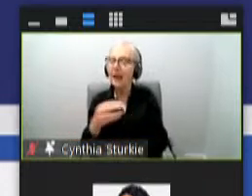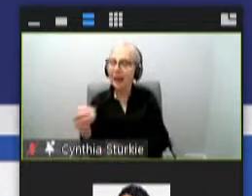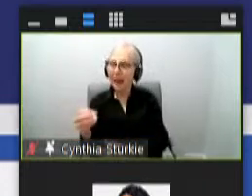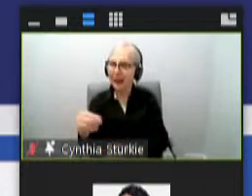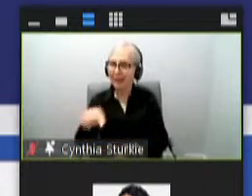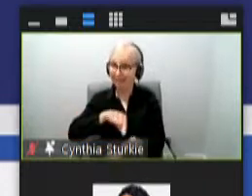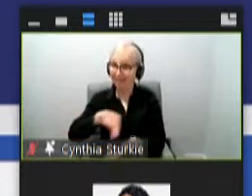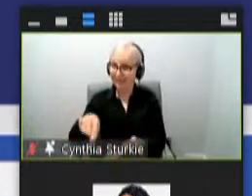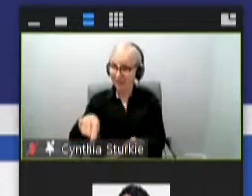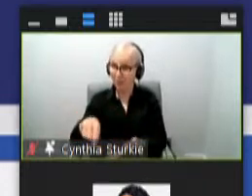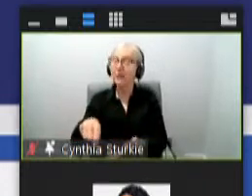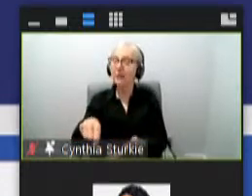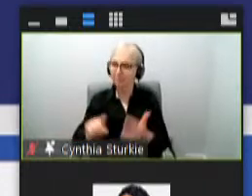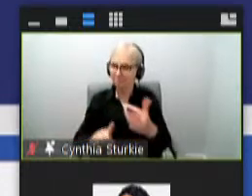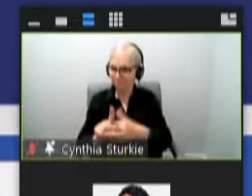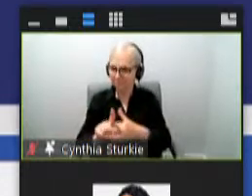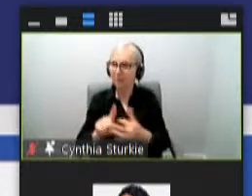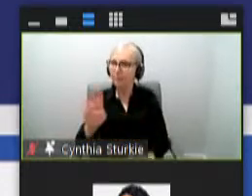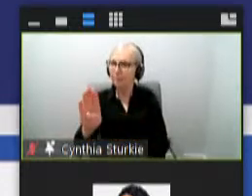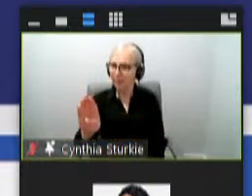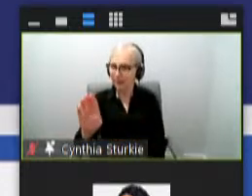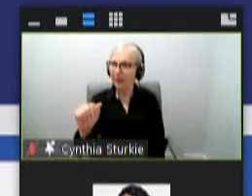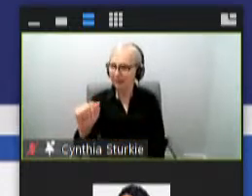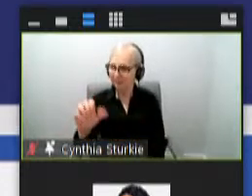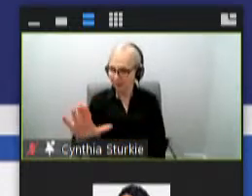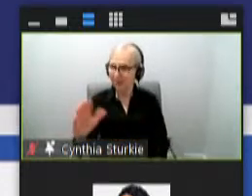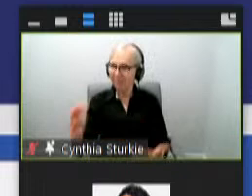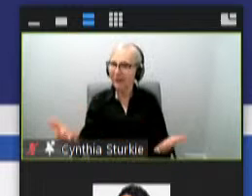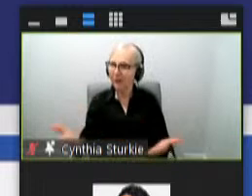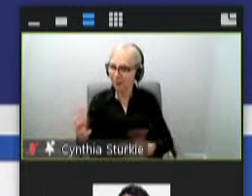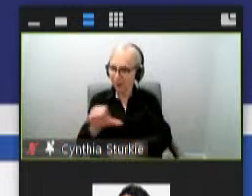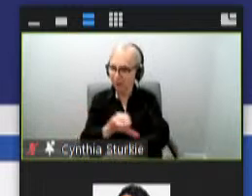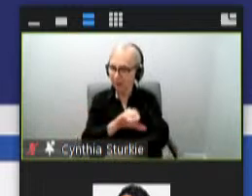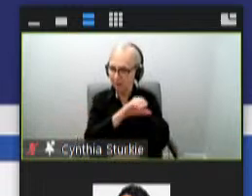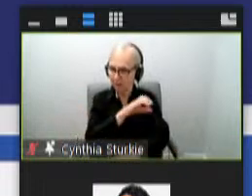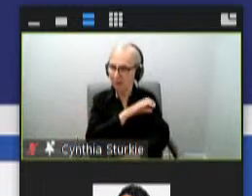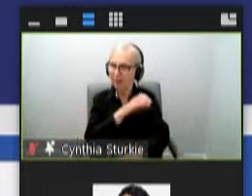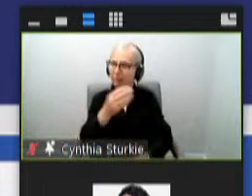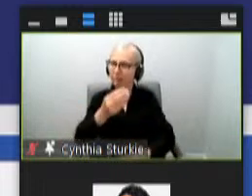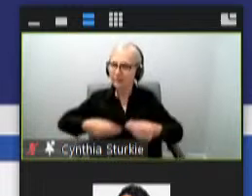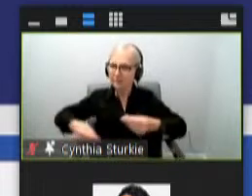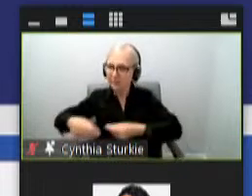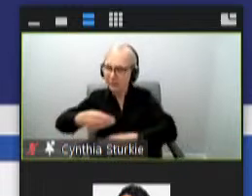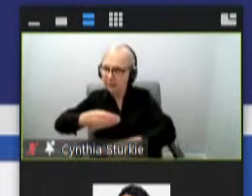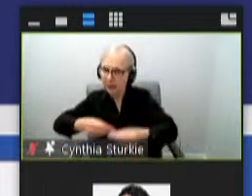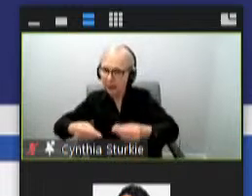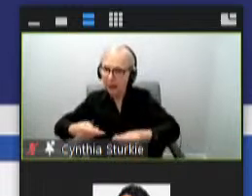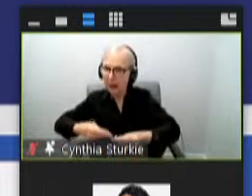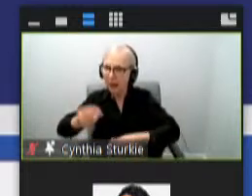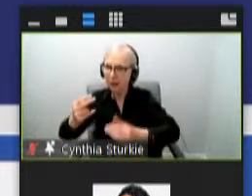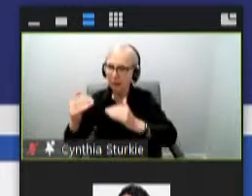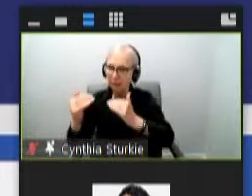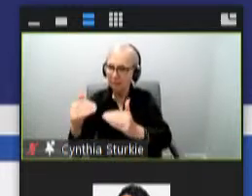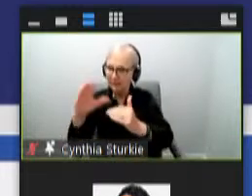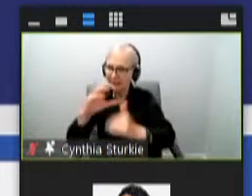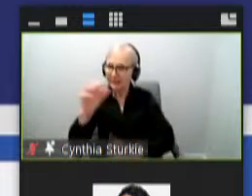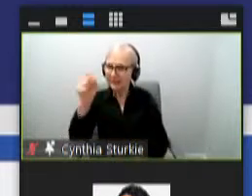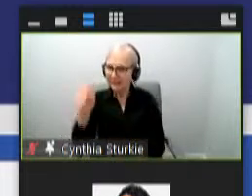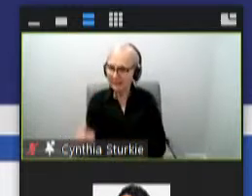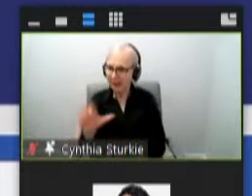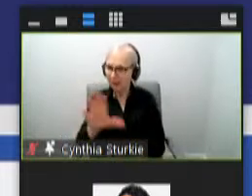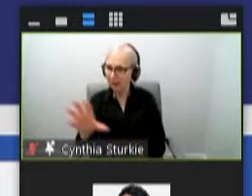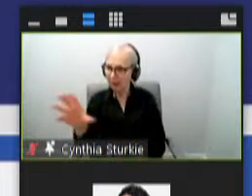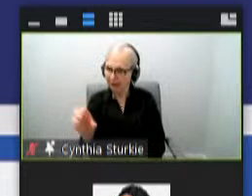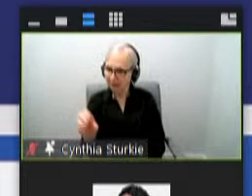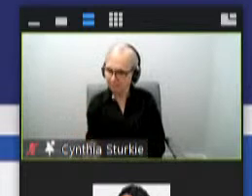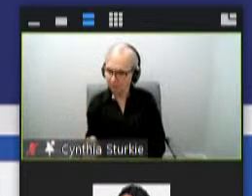week. And we believe that these variants, which are circulating mostly at higher levels in South Africa and then also